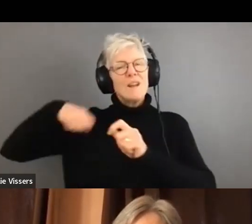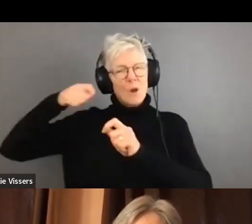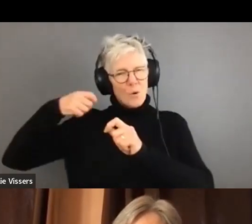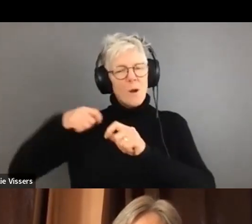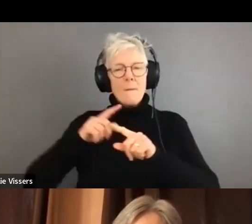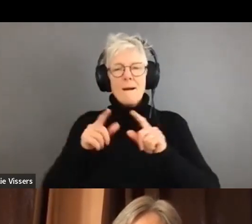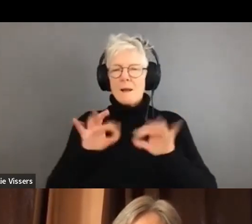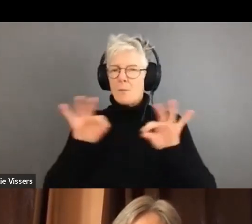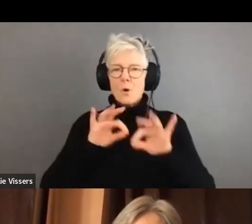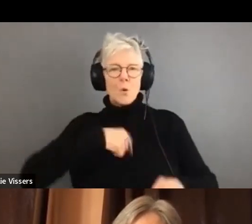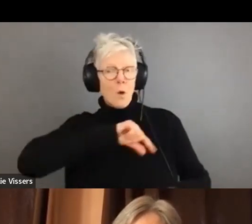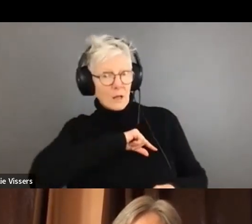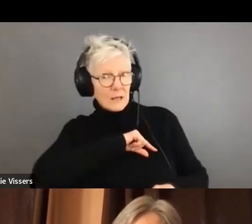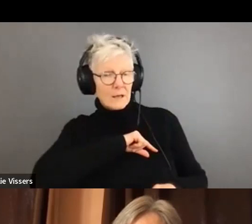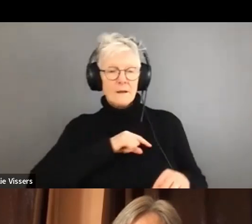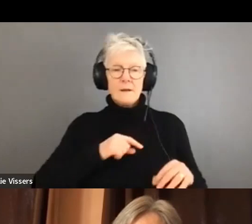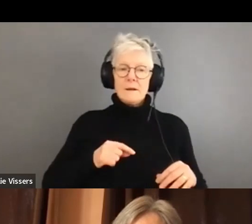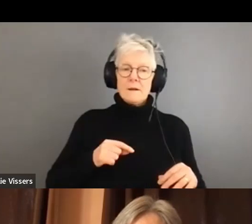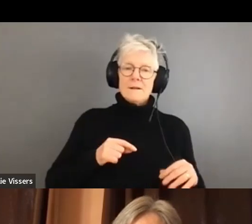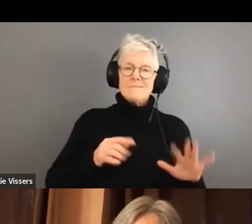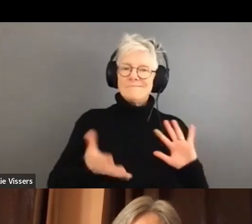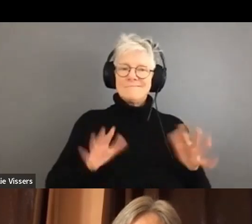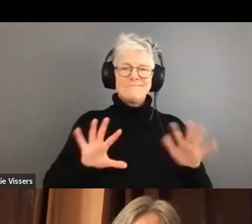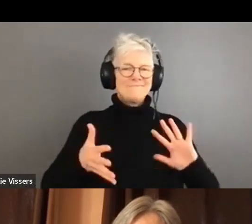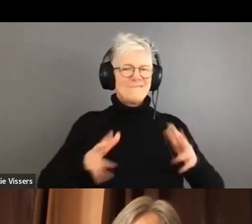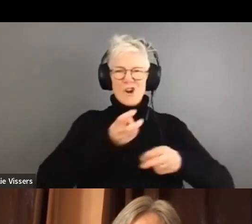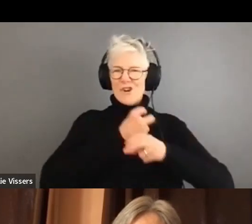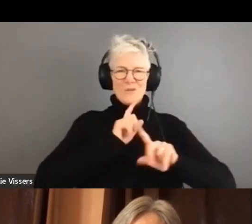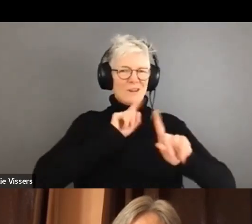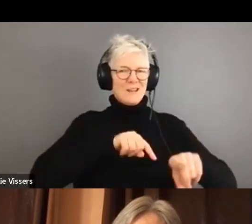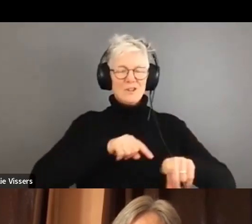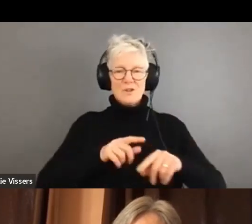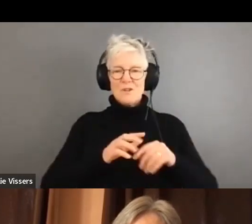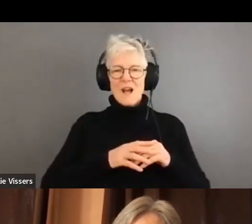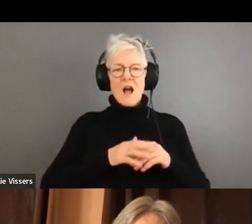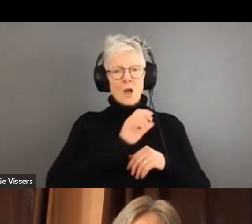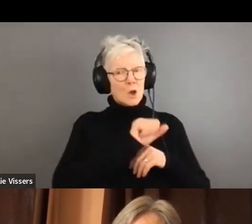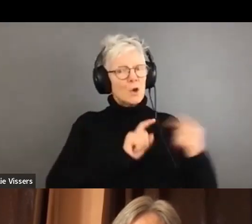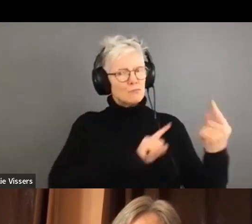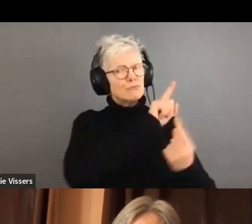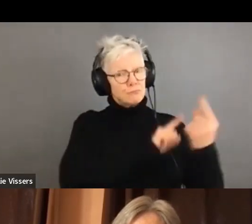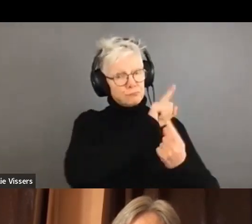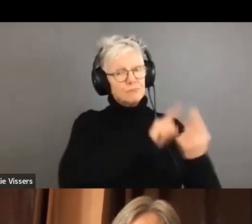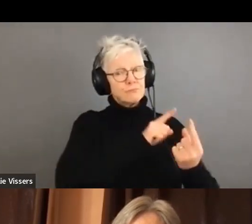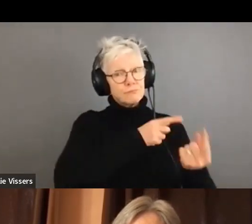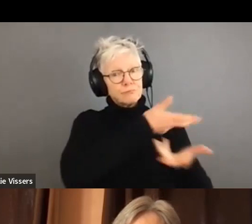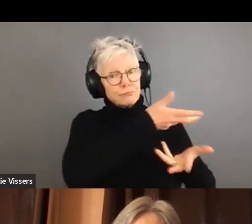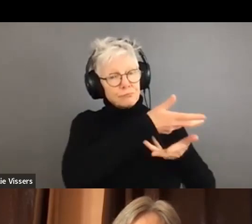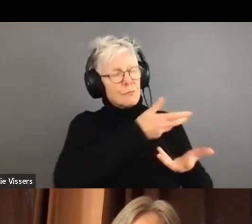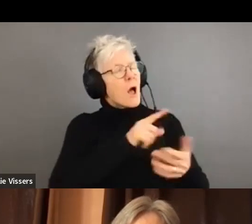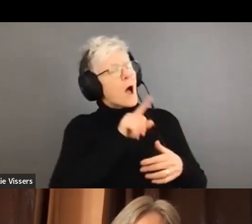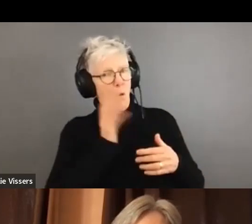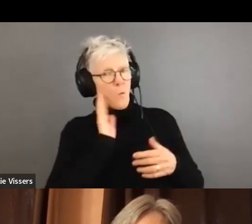it, this, that. That's a hard one for me. If someone would have to sit with me one-on-one and I'd have to ask, how much time